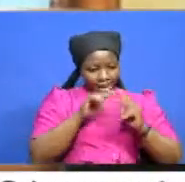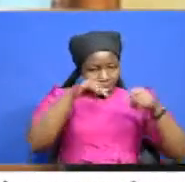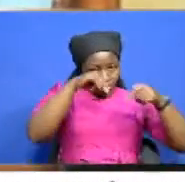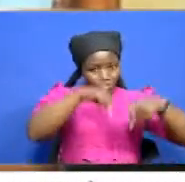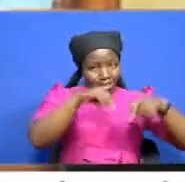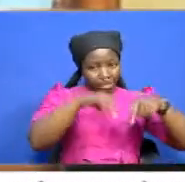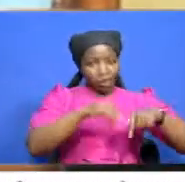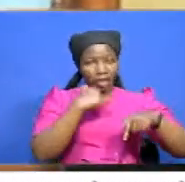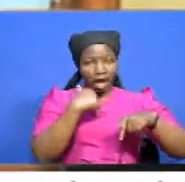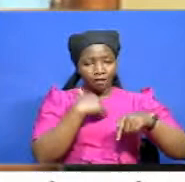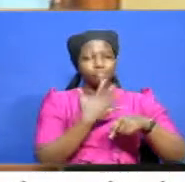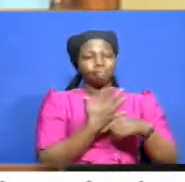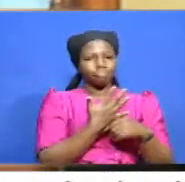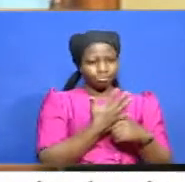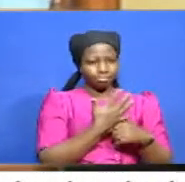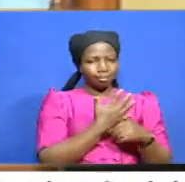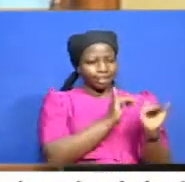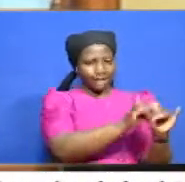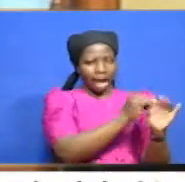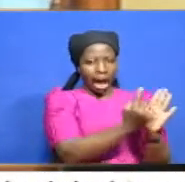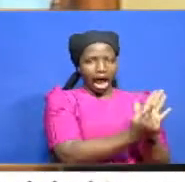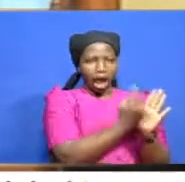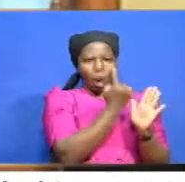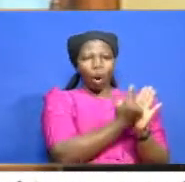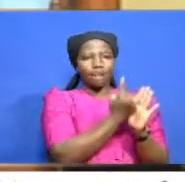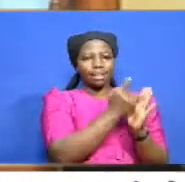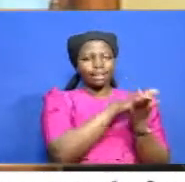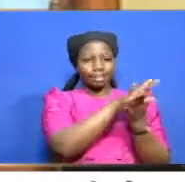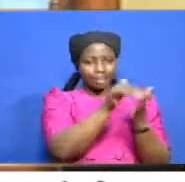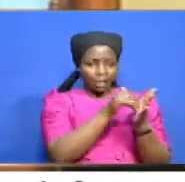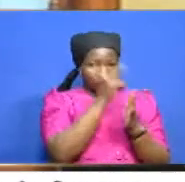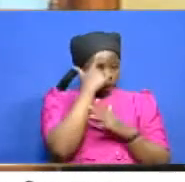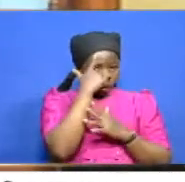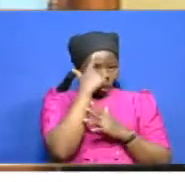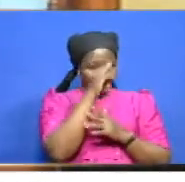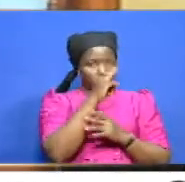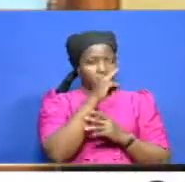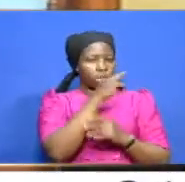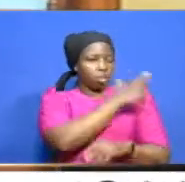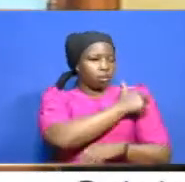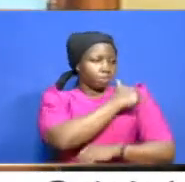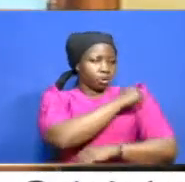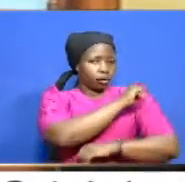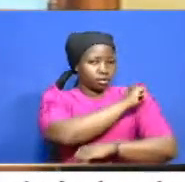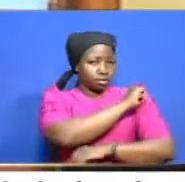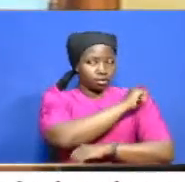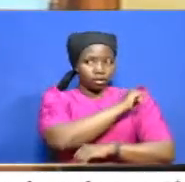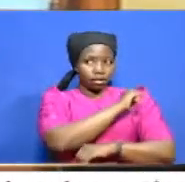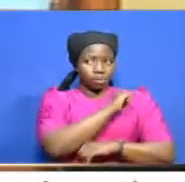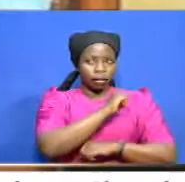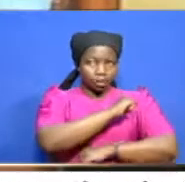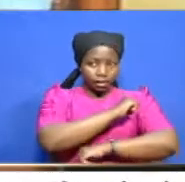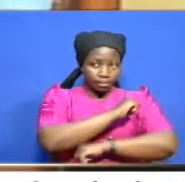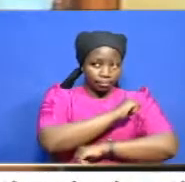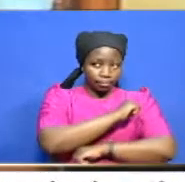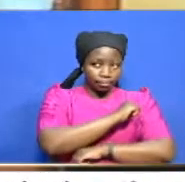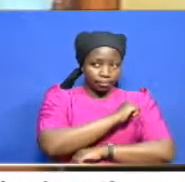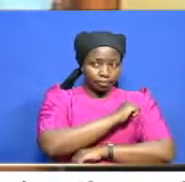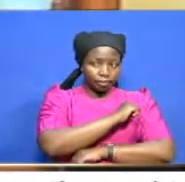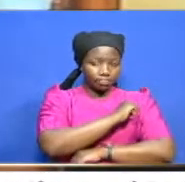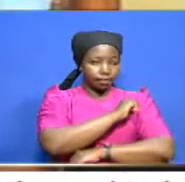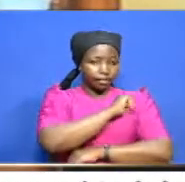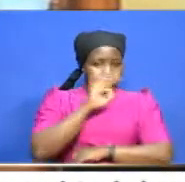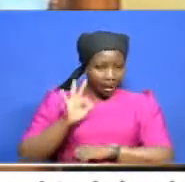we'll have an isolation center dedicated for staff of the hospital at the School of Nursing for those who may not meet the